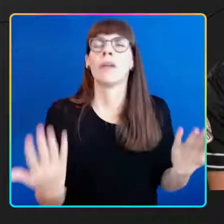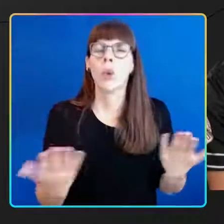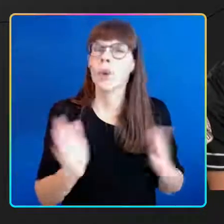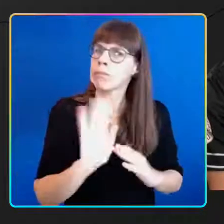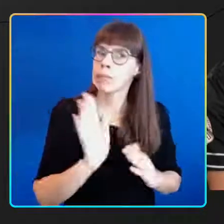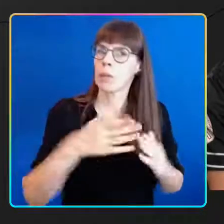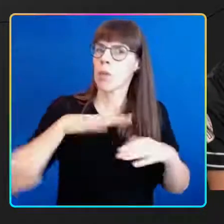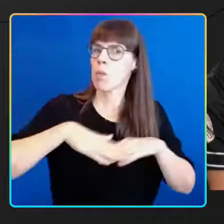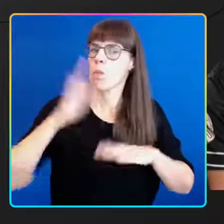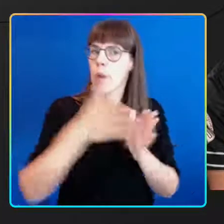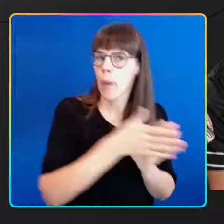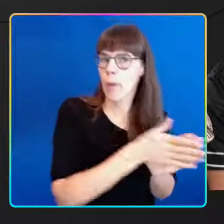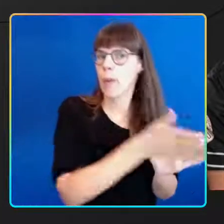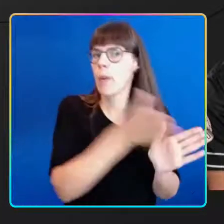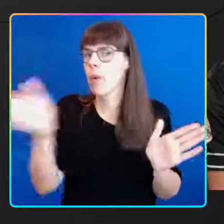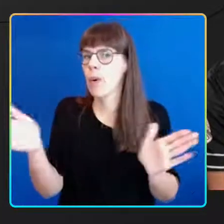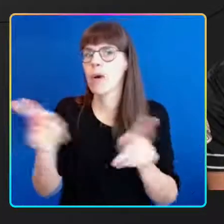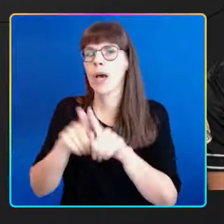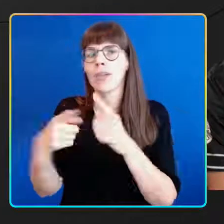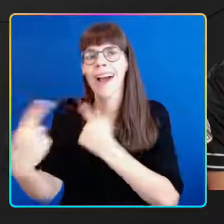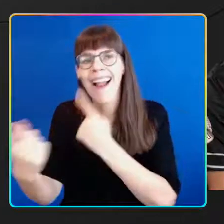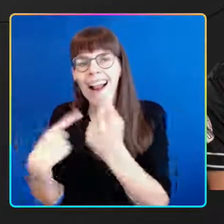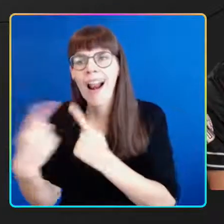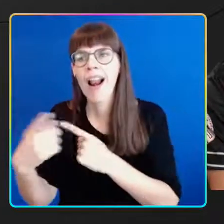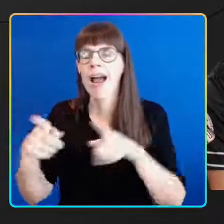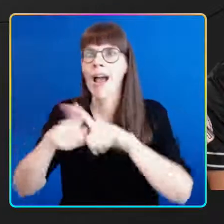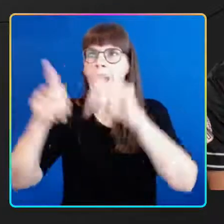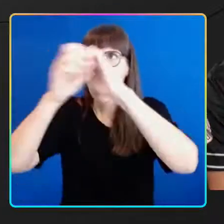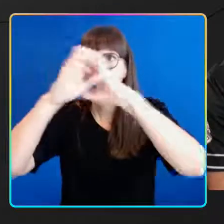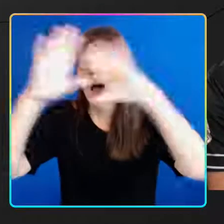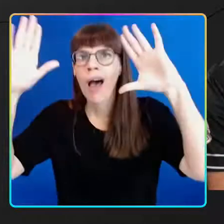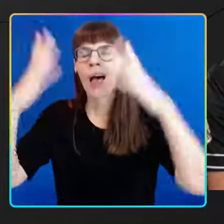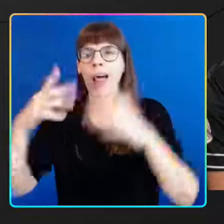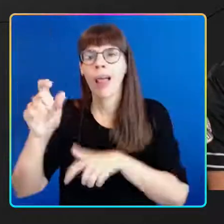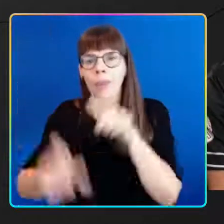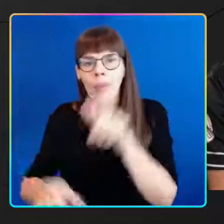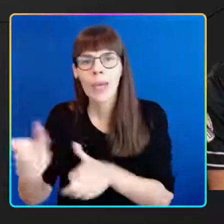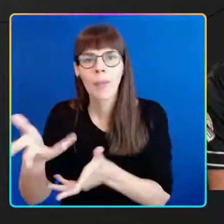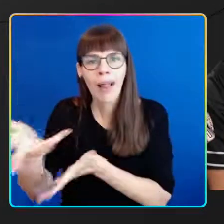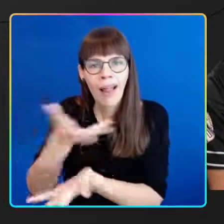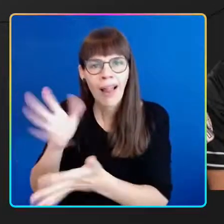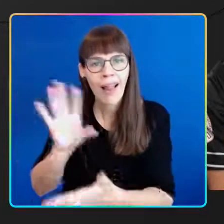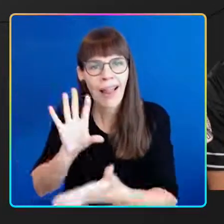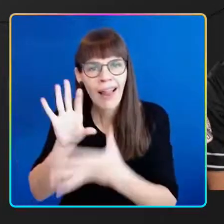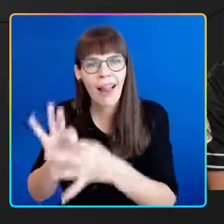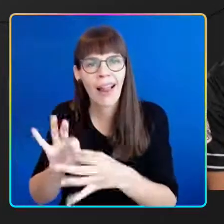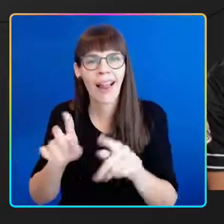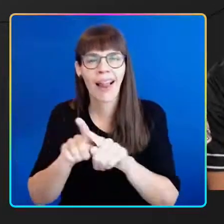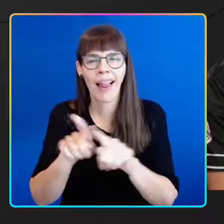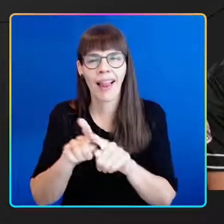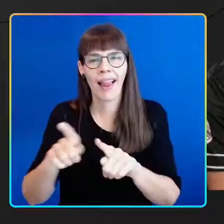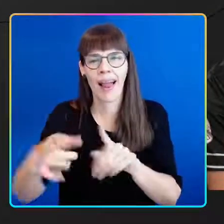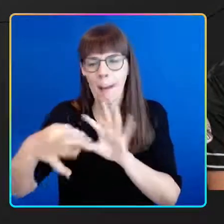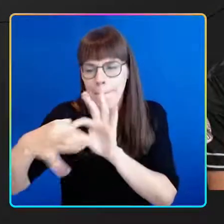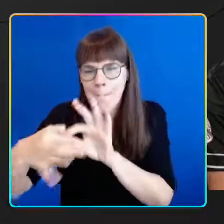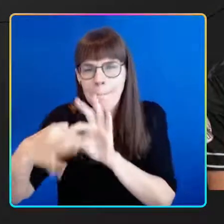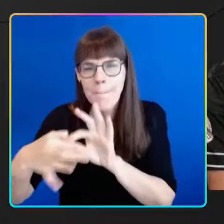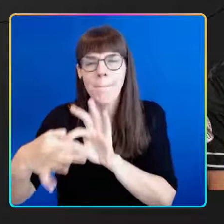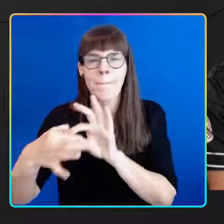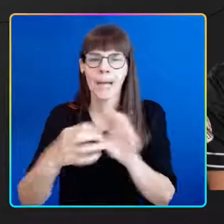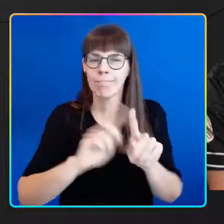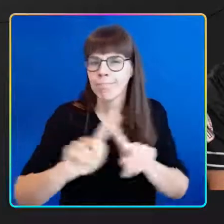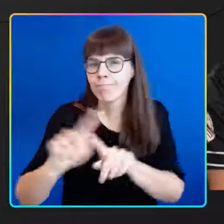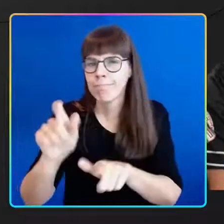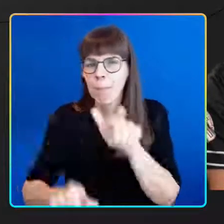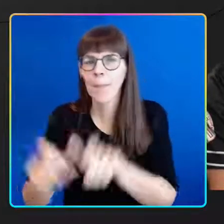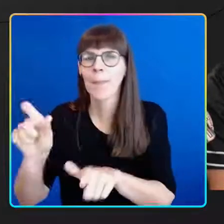have the conversations and the envisioning and the building of relationships with different people as we